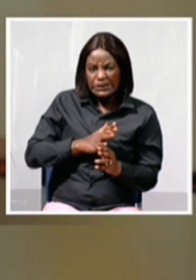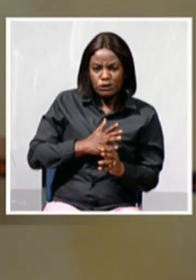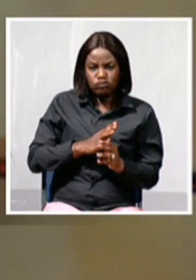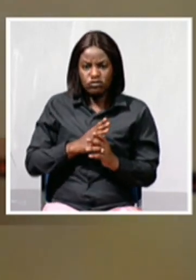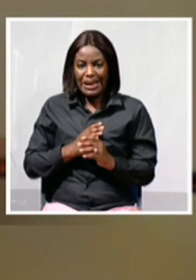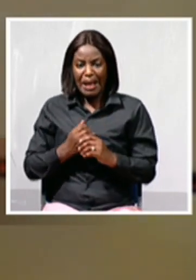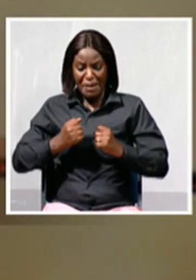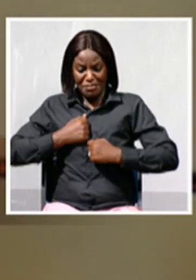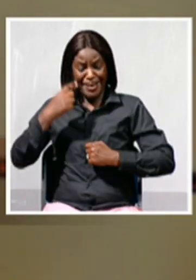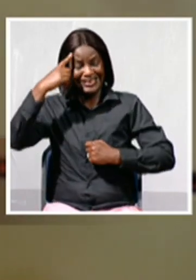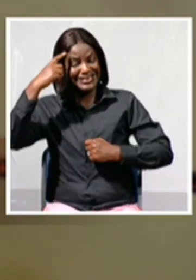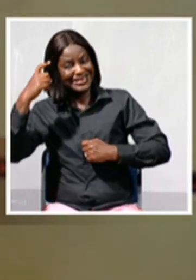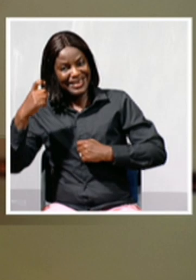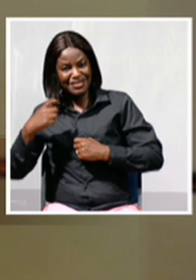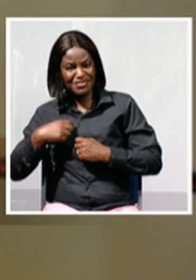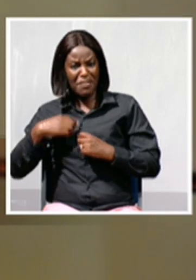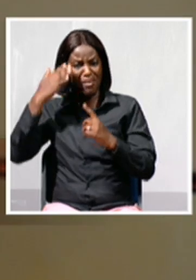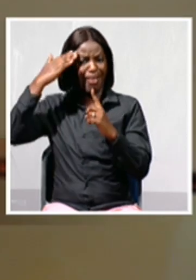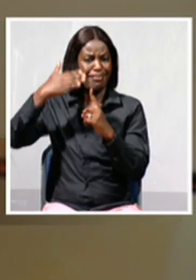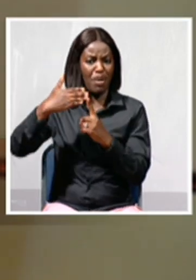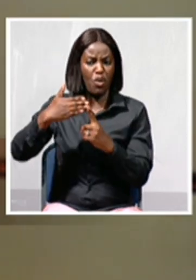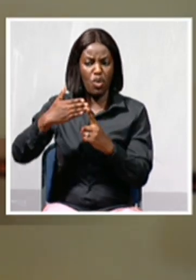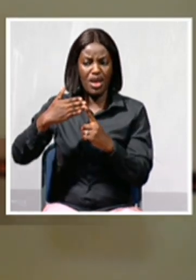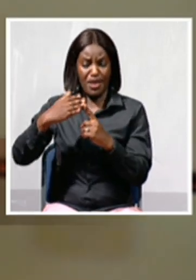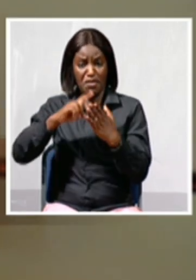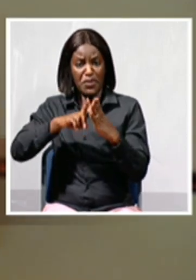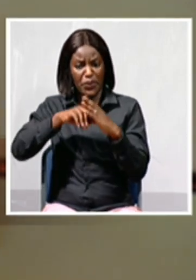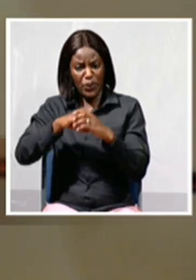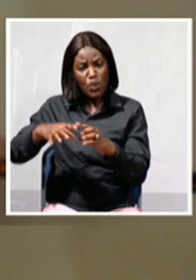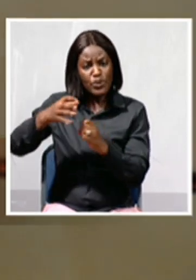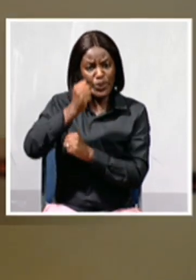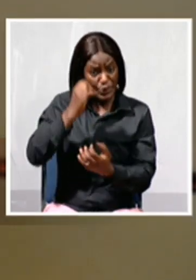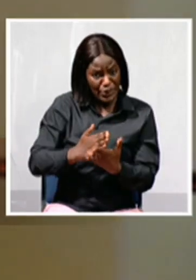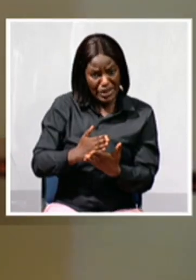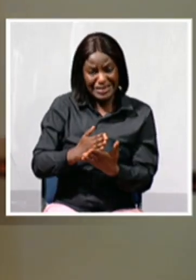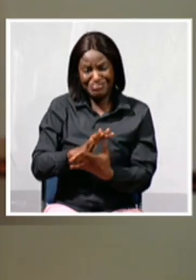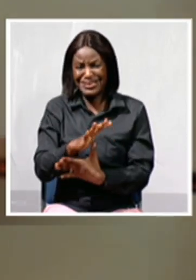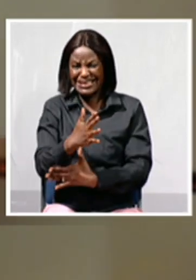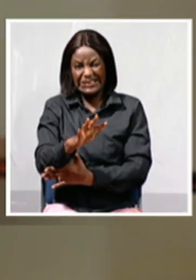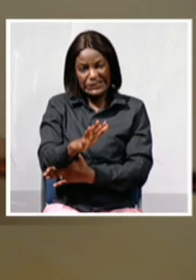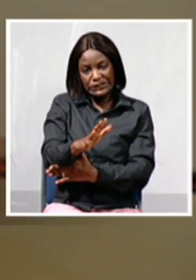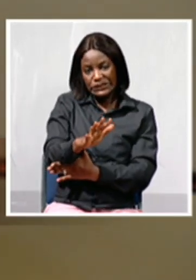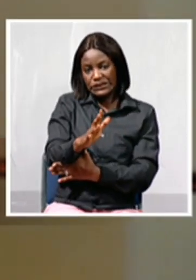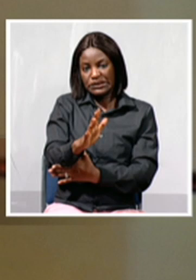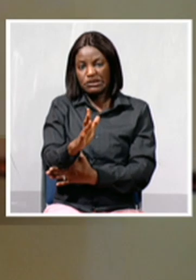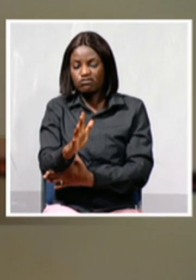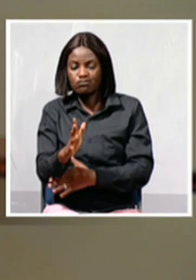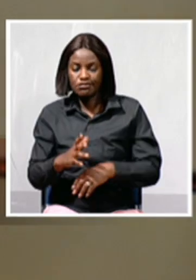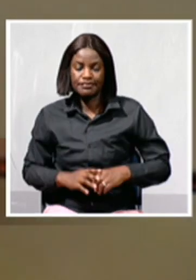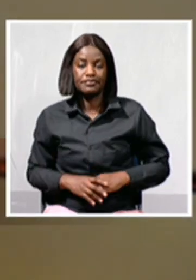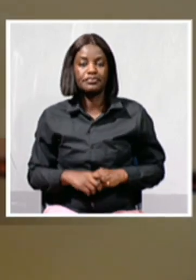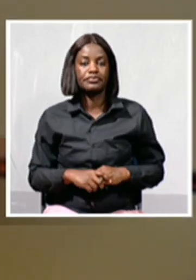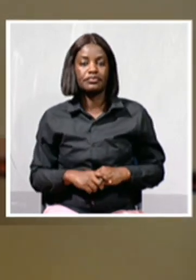be met or not. But basically, a democracy is sustained by